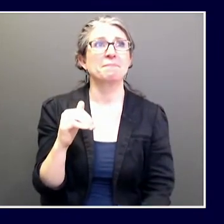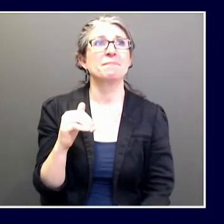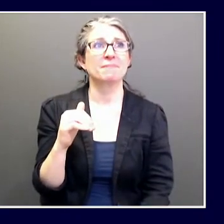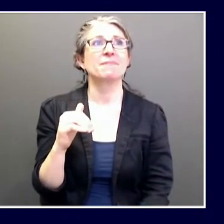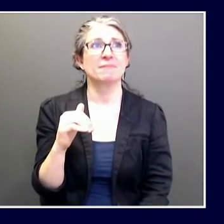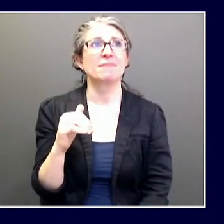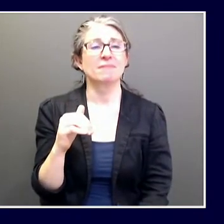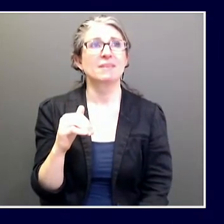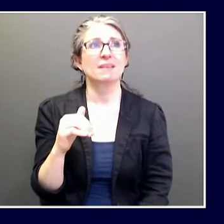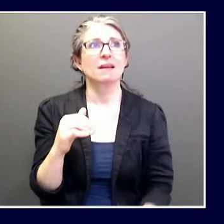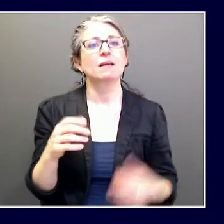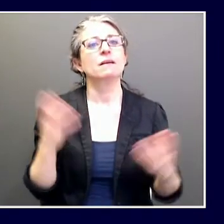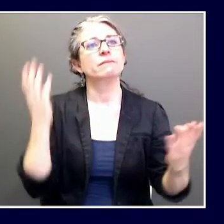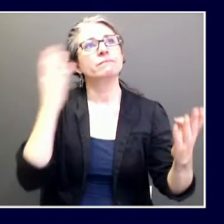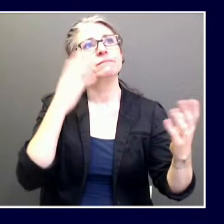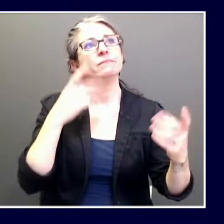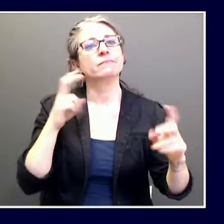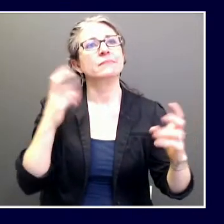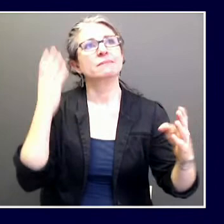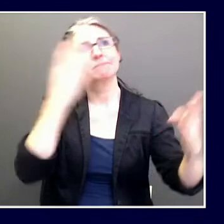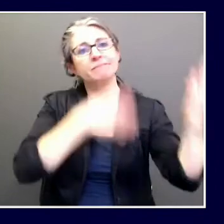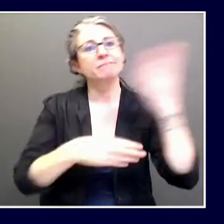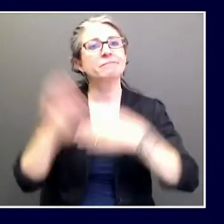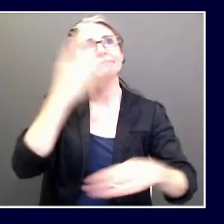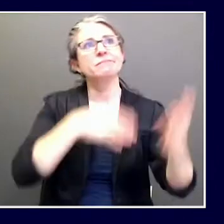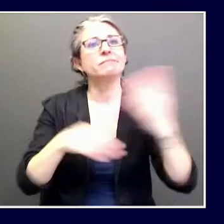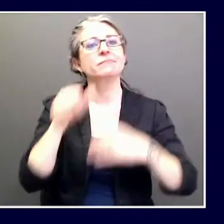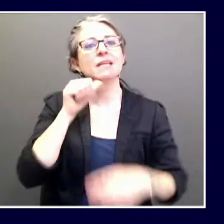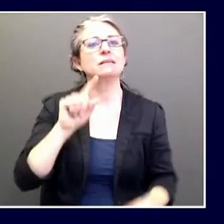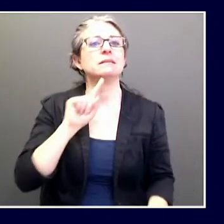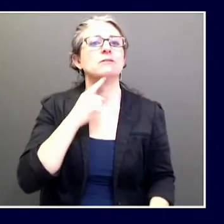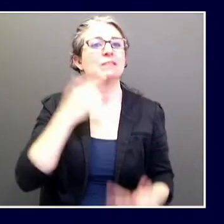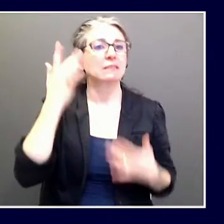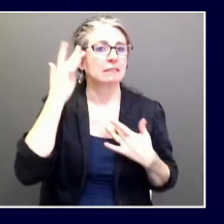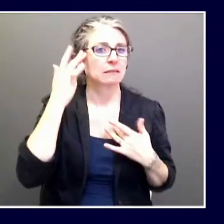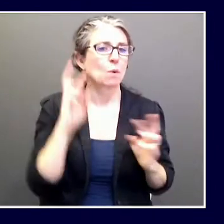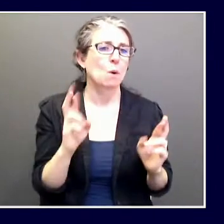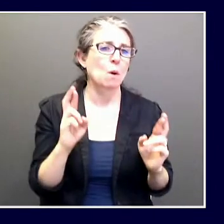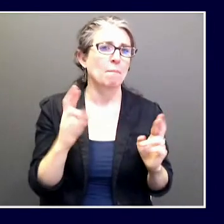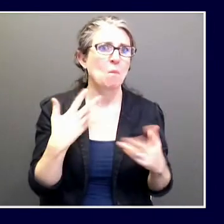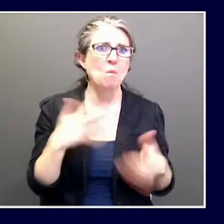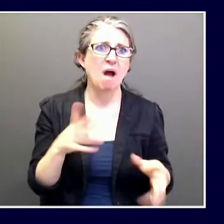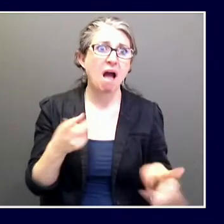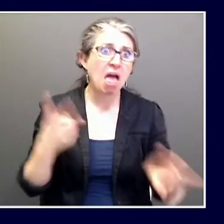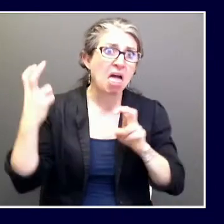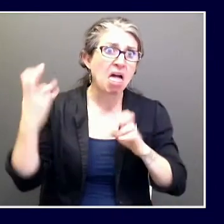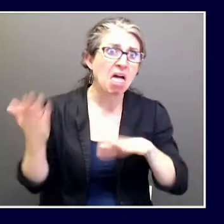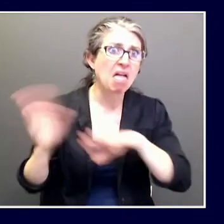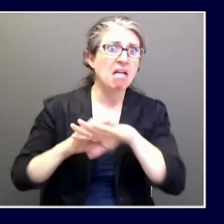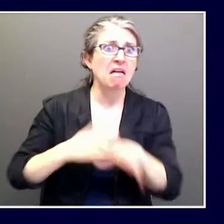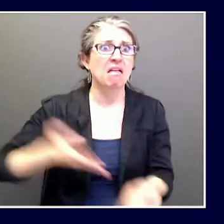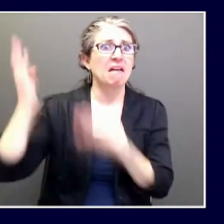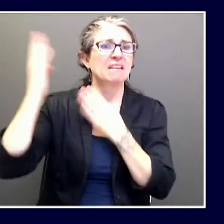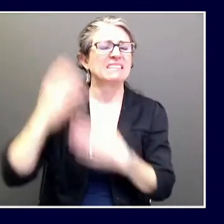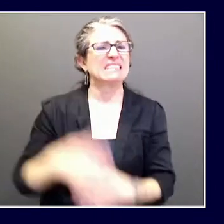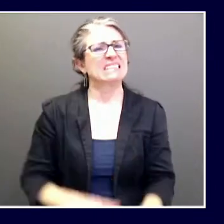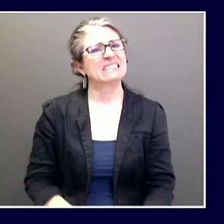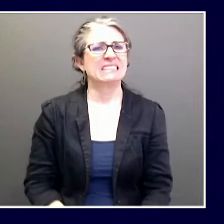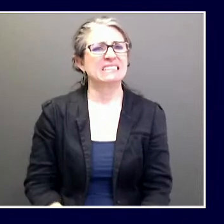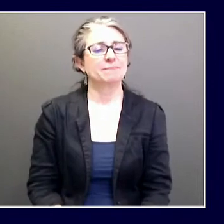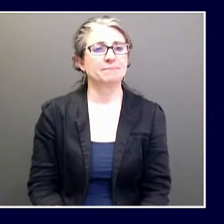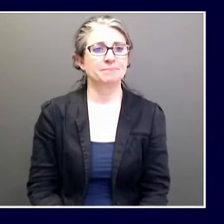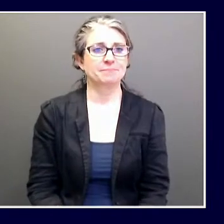levels, placing further strain on the healthcare system? That's the question that we're grappling with and preparing for. Thank you.